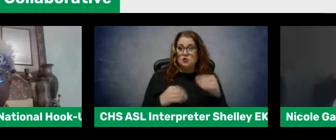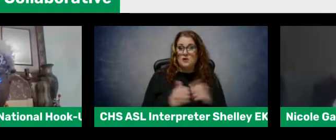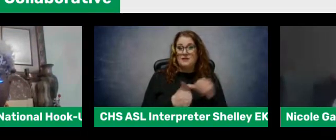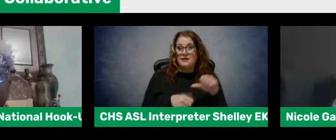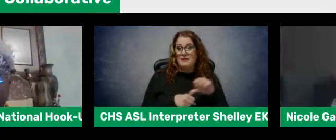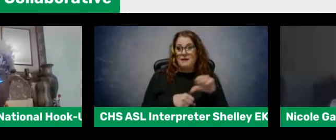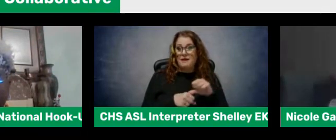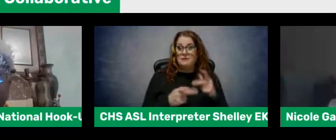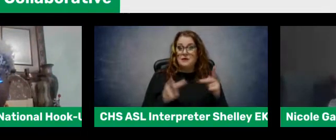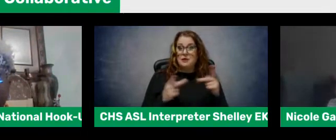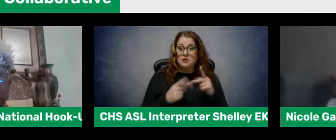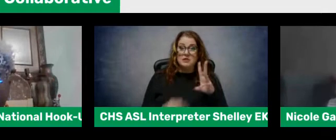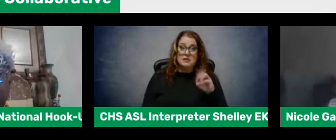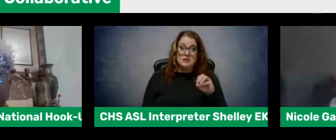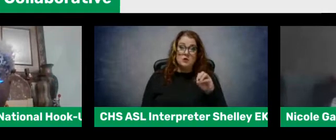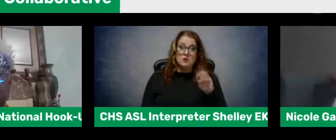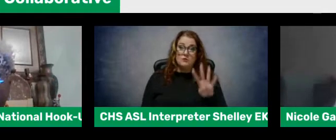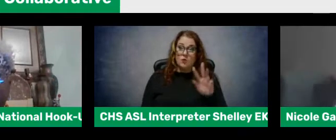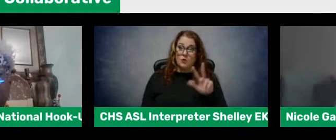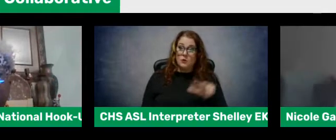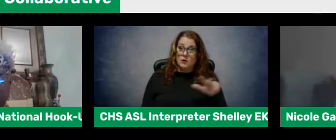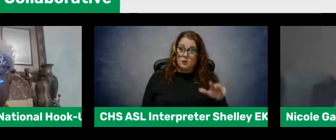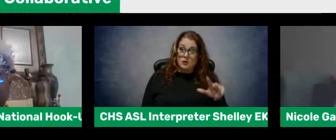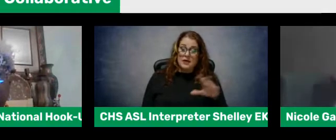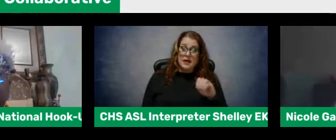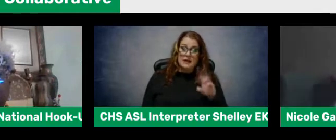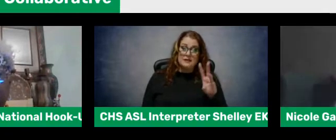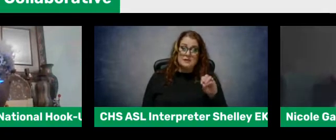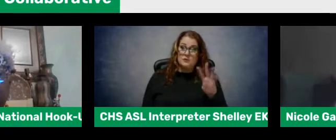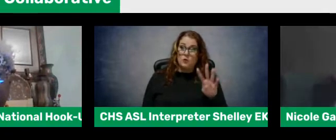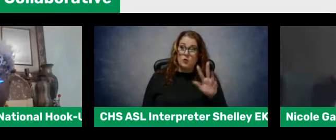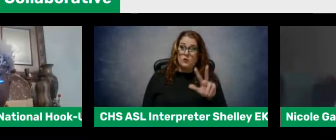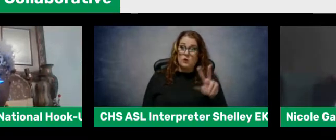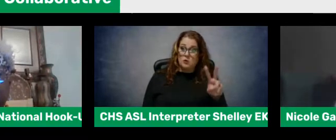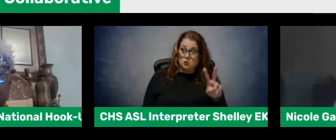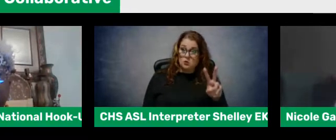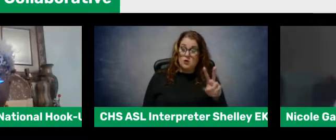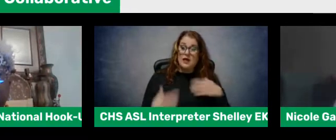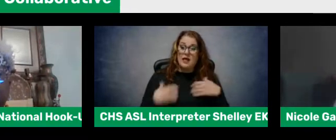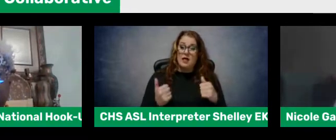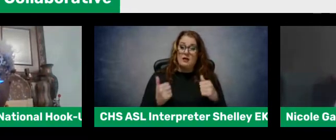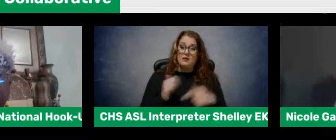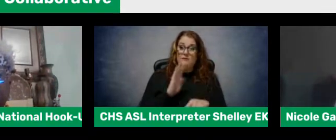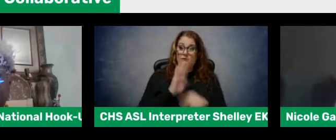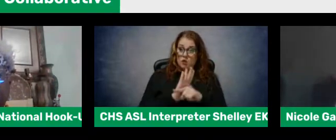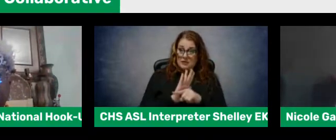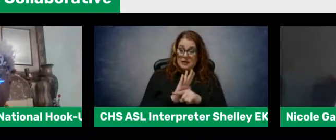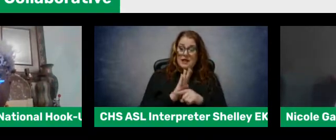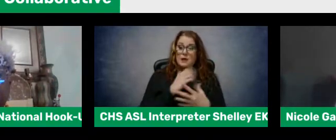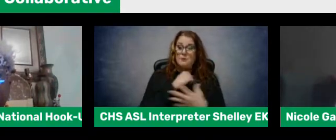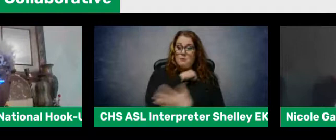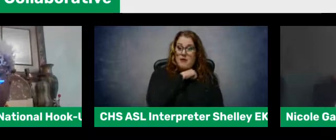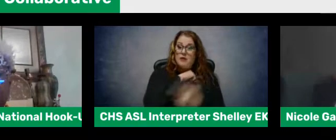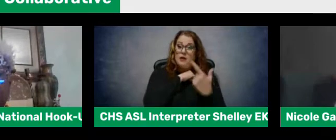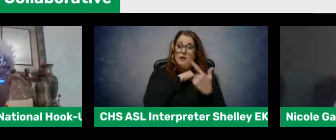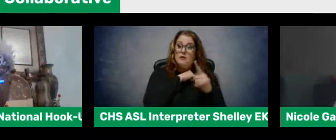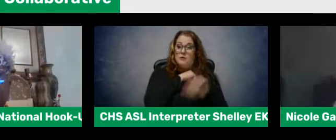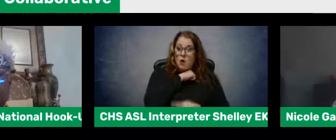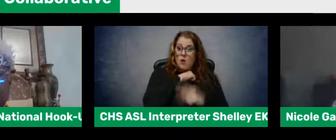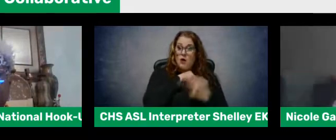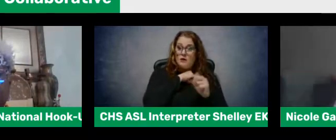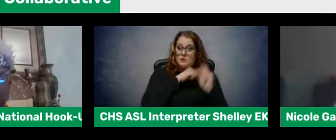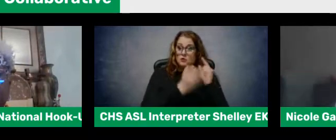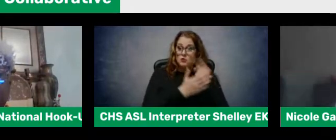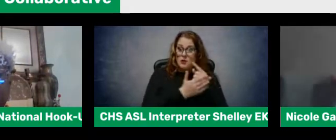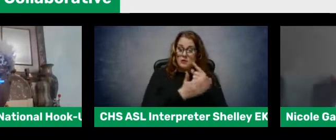stations. 60433 and 32 also have the highest rates of health adversity, poverty, low high school graduation rates, low